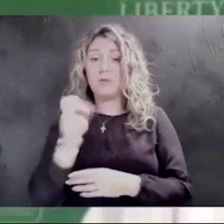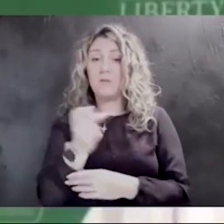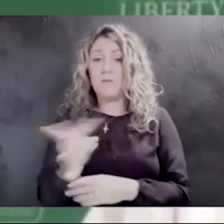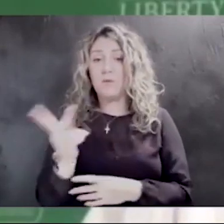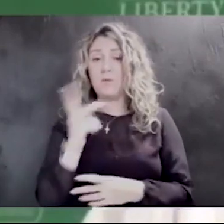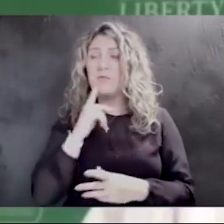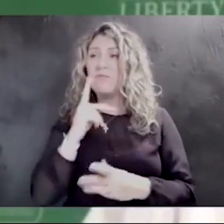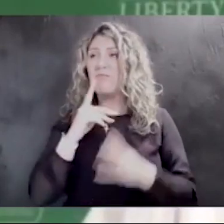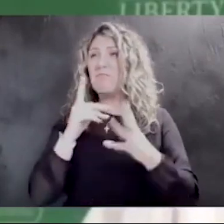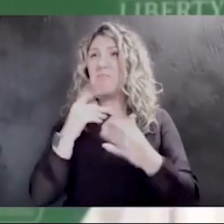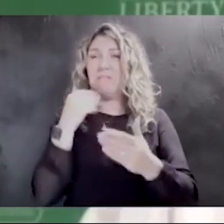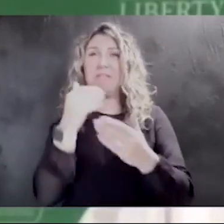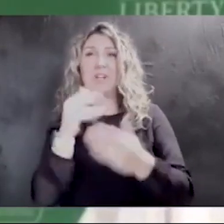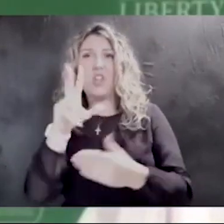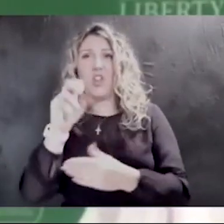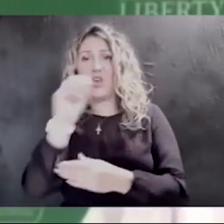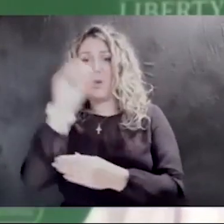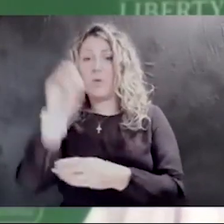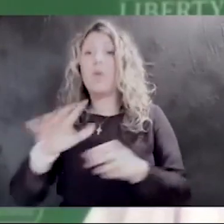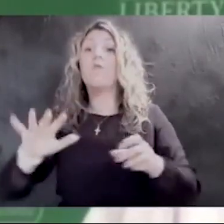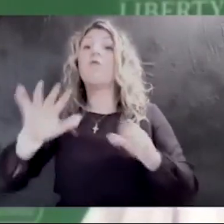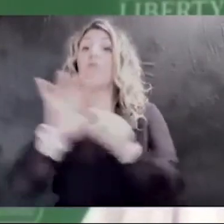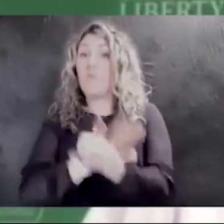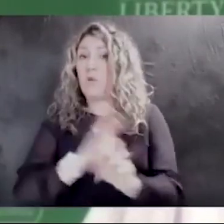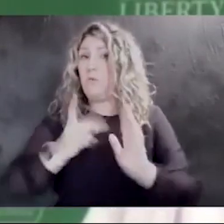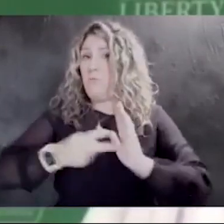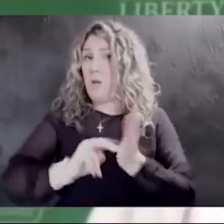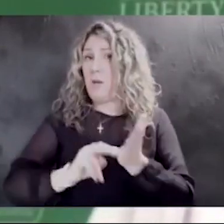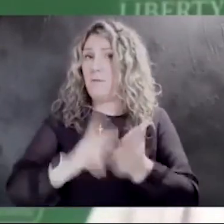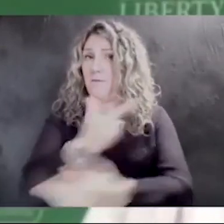to 30%. This is fully vaccinated I'm talking about.